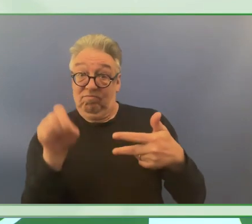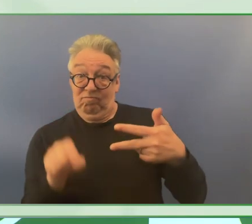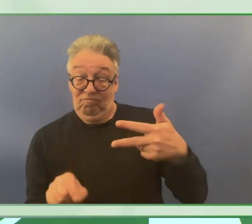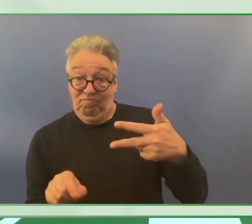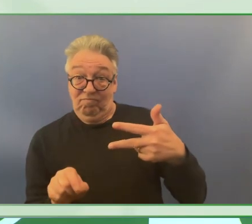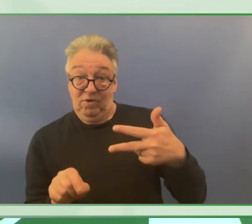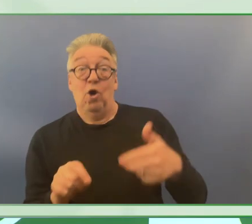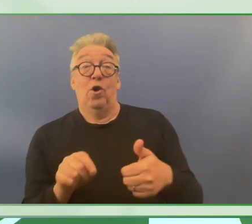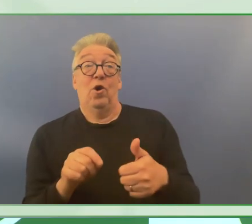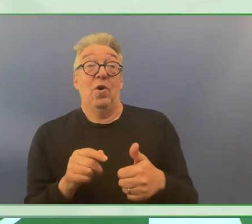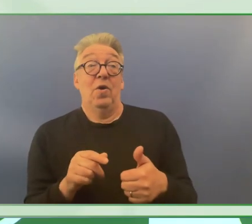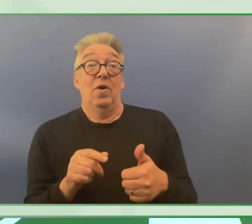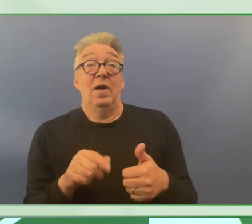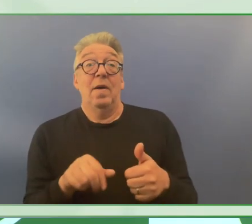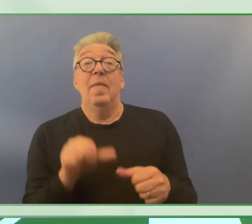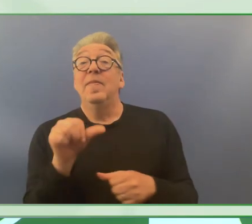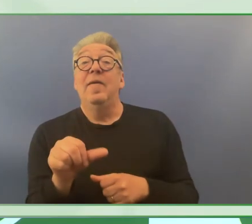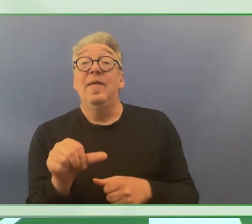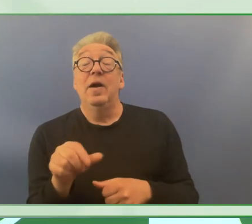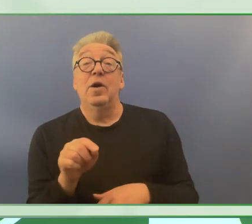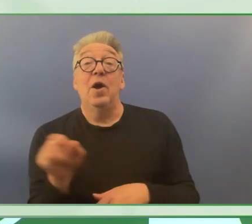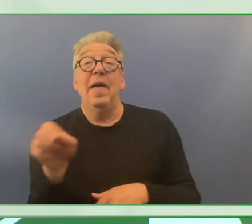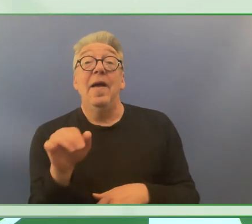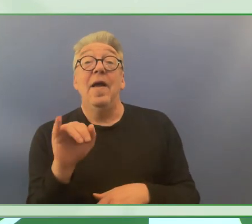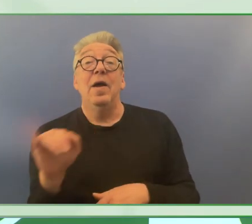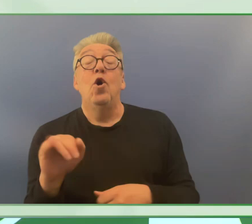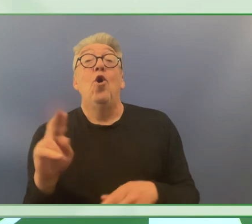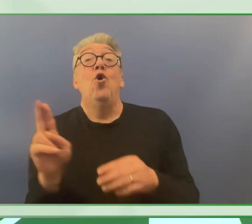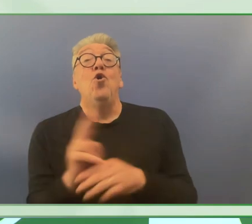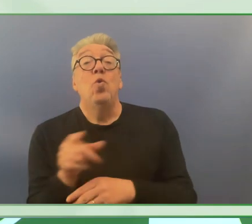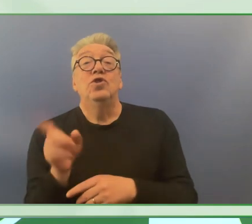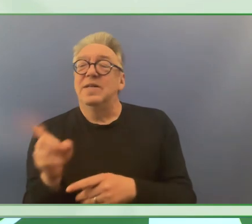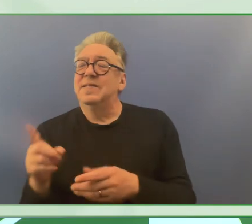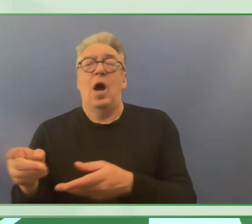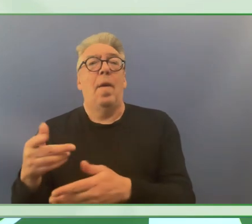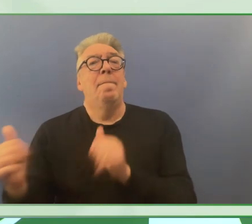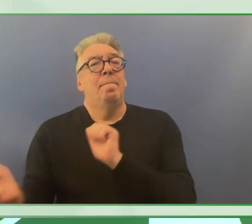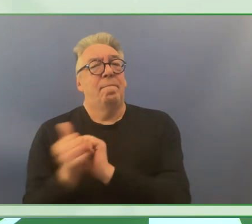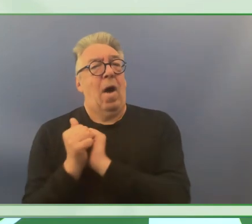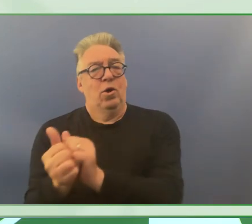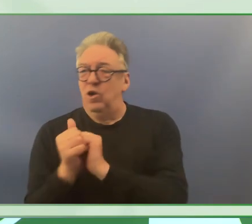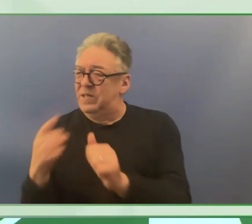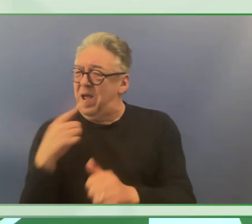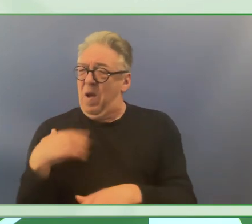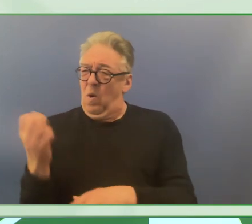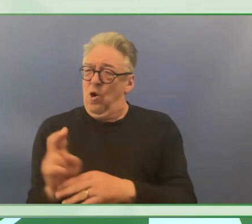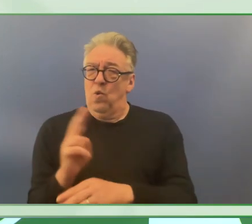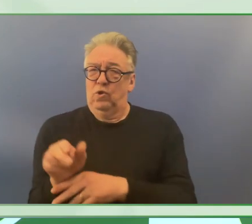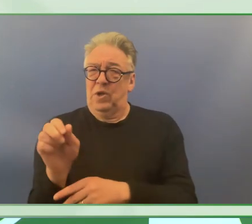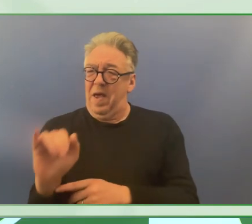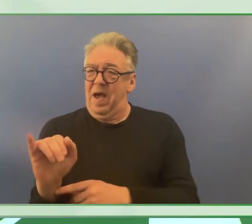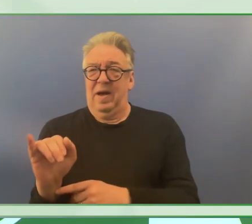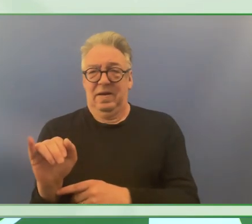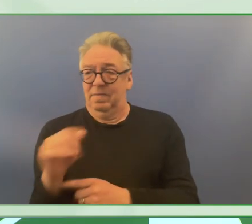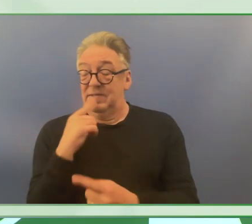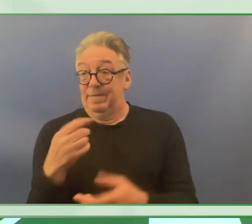the AI for help. Again, use AI as a thought partner. Explain your situation. Say you would like to do something with AI and say, but I don't know